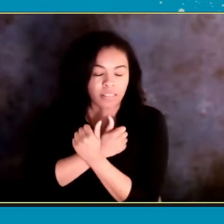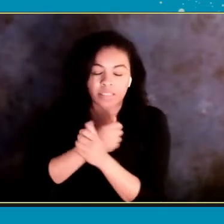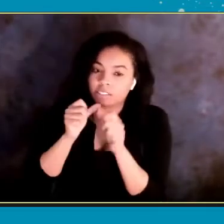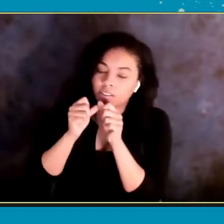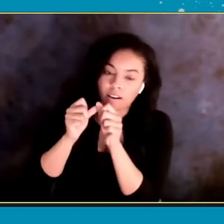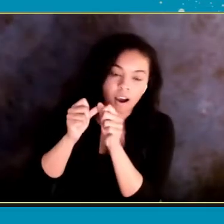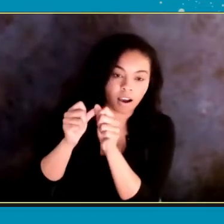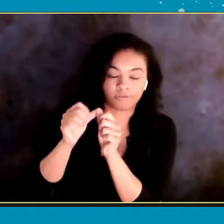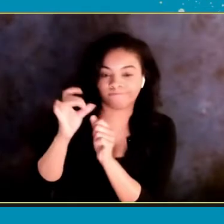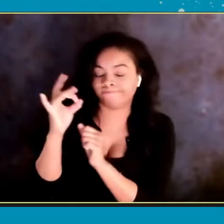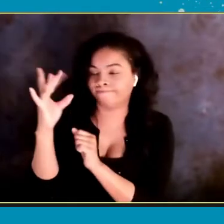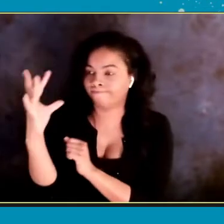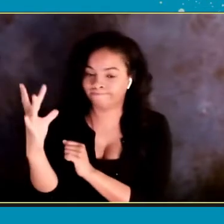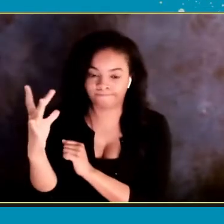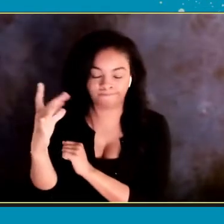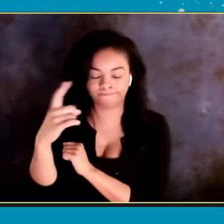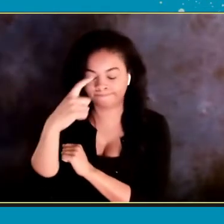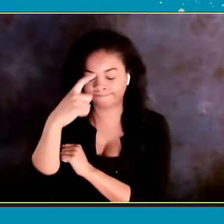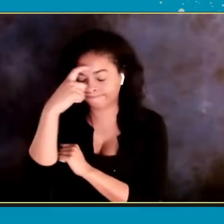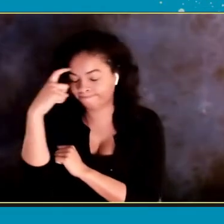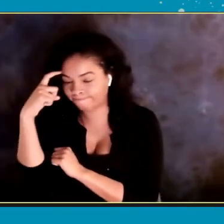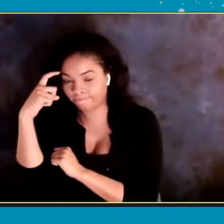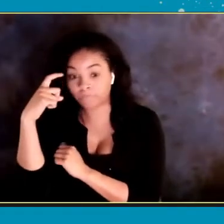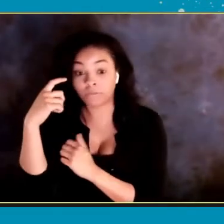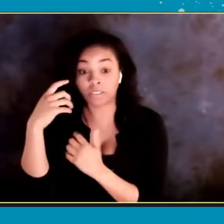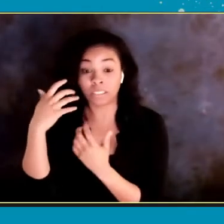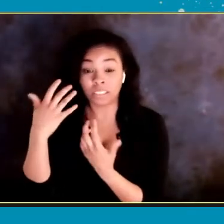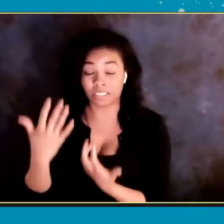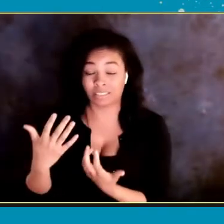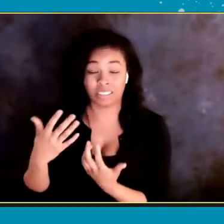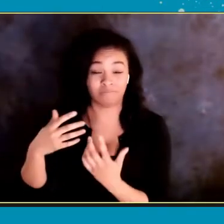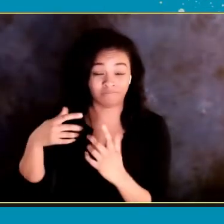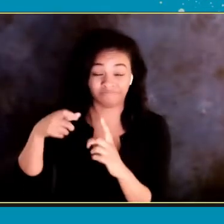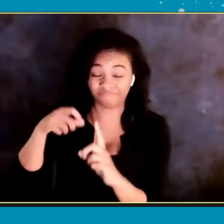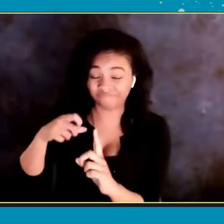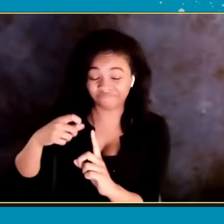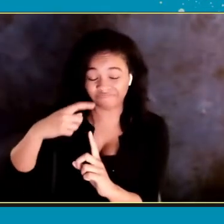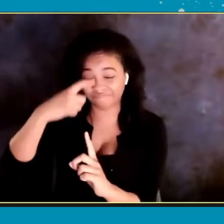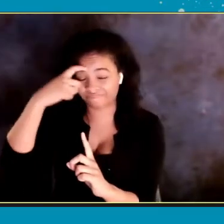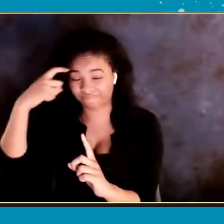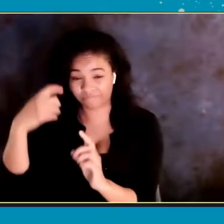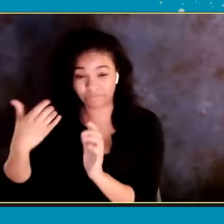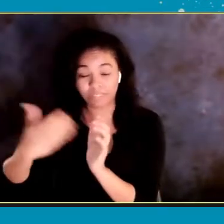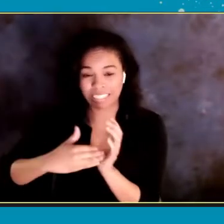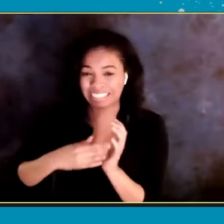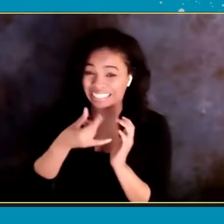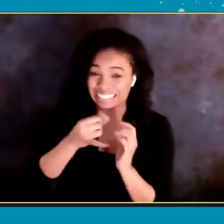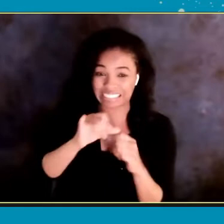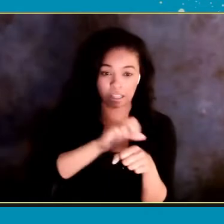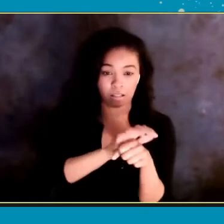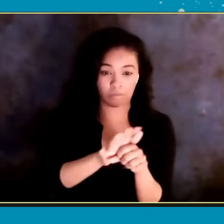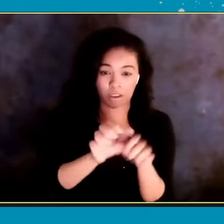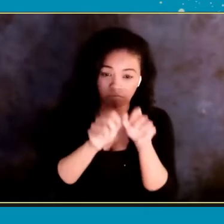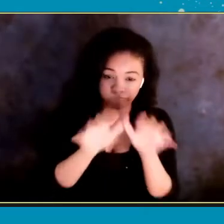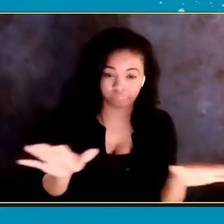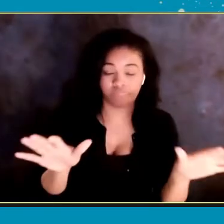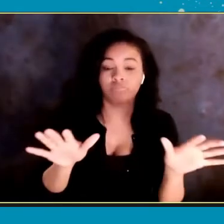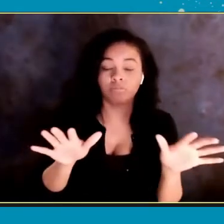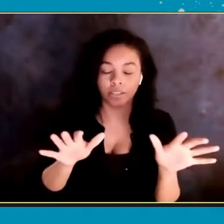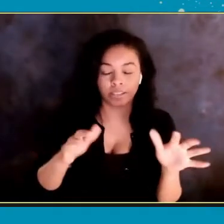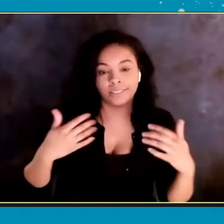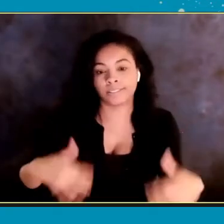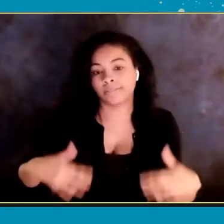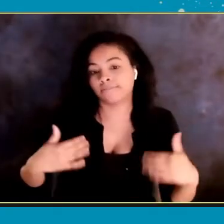trauma being re-triggered. We're still in the middle of a pandemic, and it's really